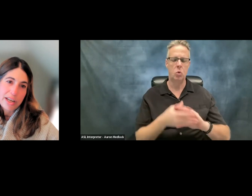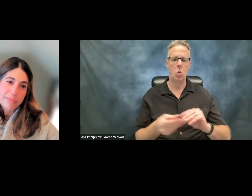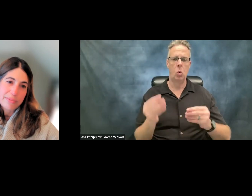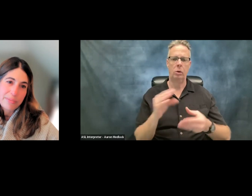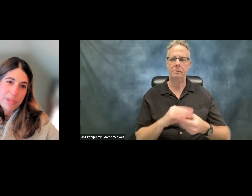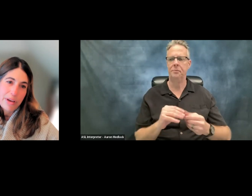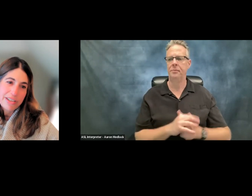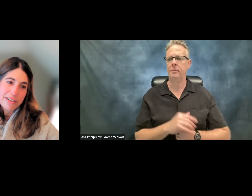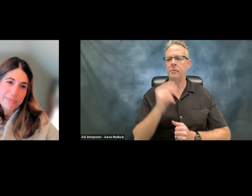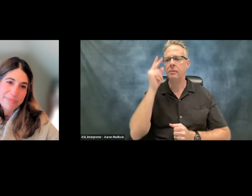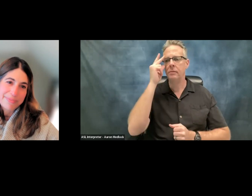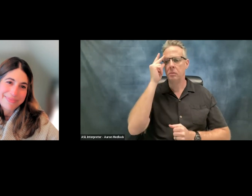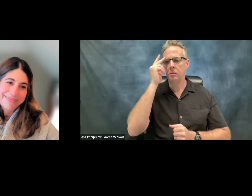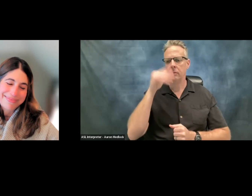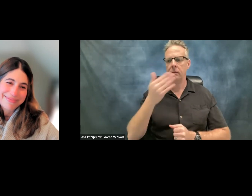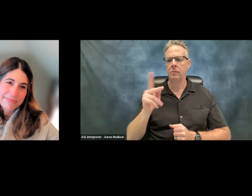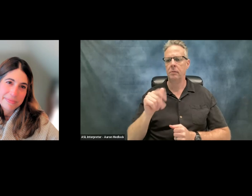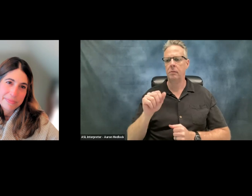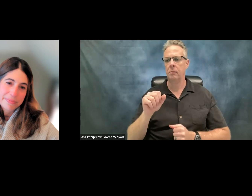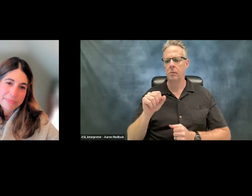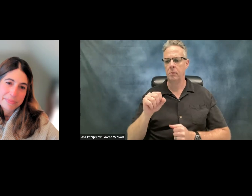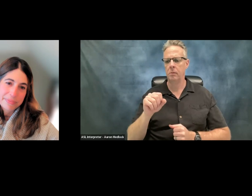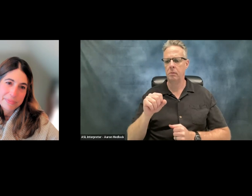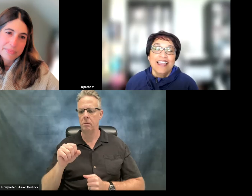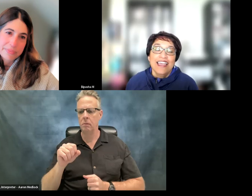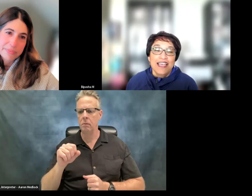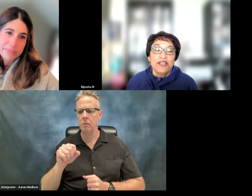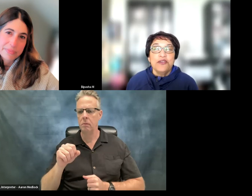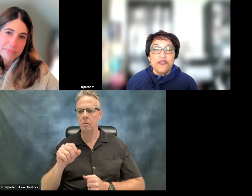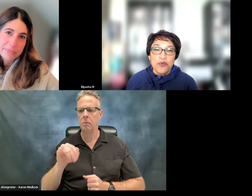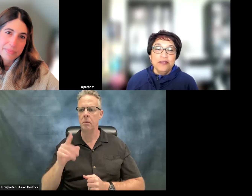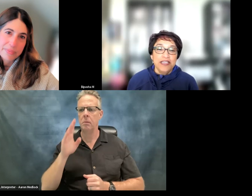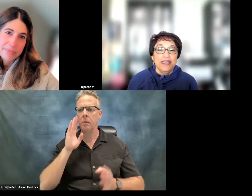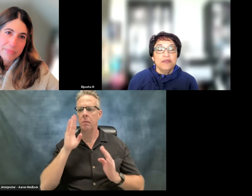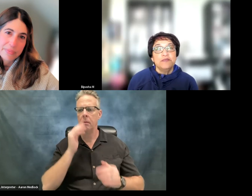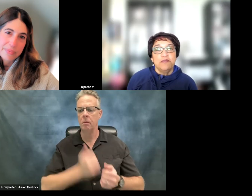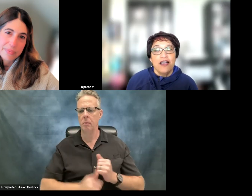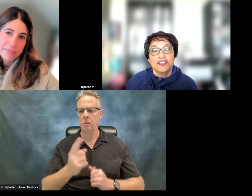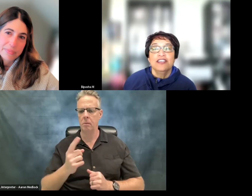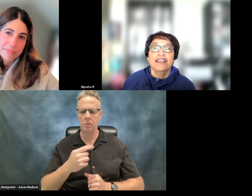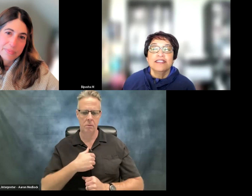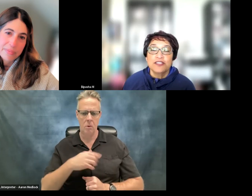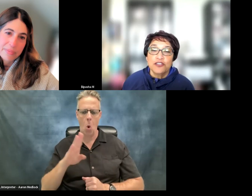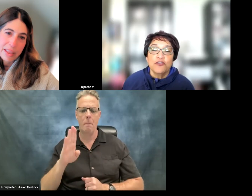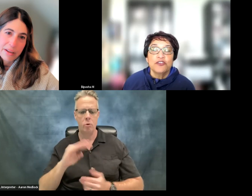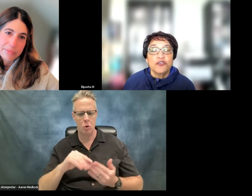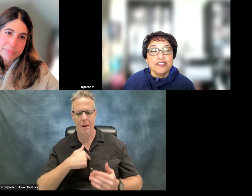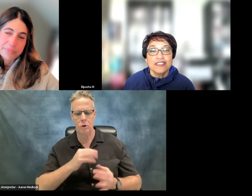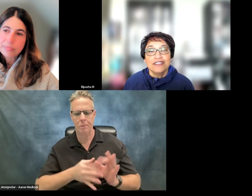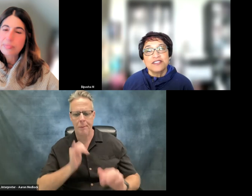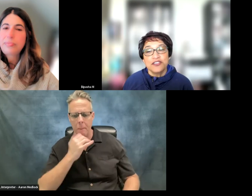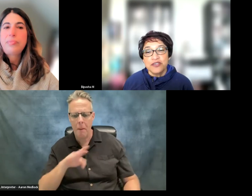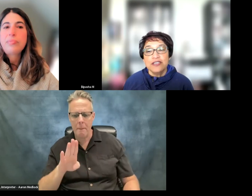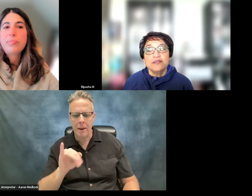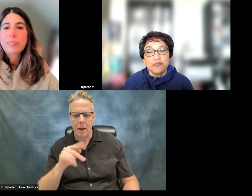story today. Bipasha. Thanks, Jamie. Hello, everyone. My name is Bipasha, and I serve on CRIS